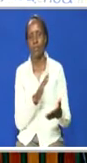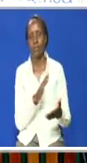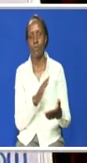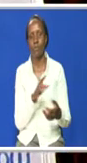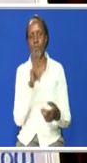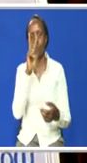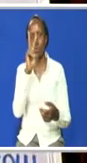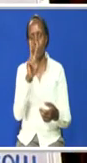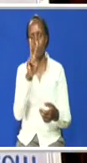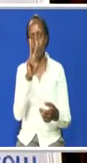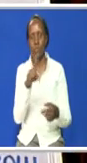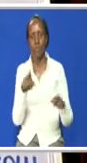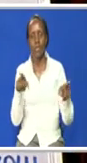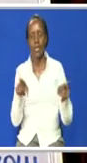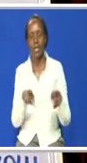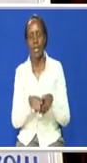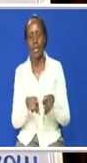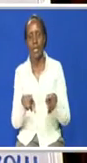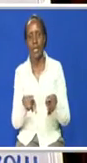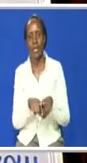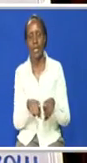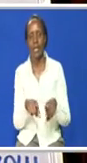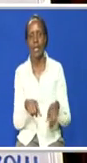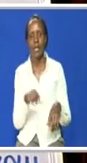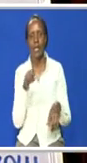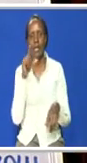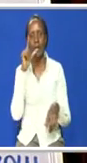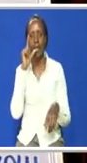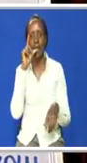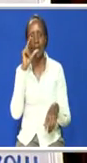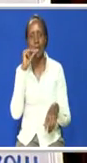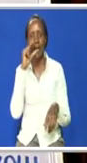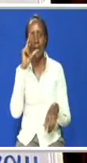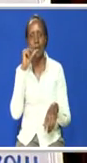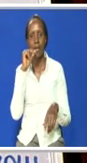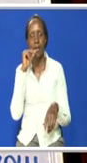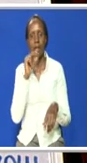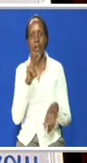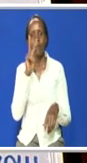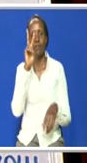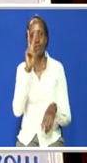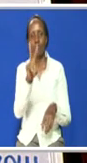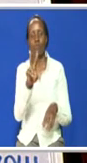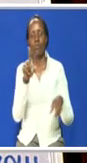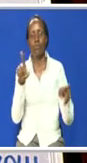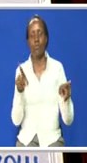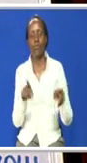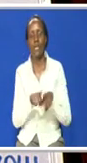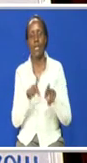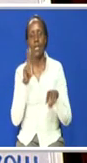2 like a duck. 2 like a duck.